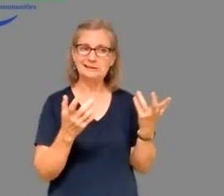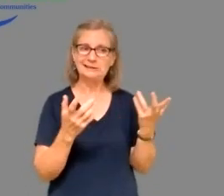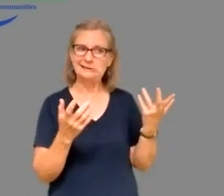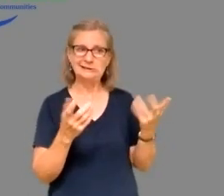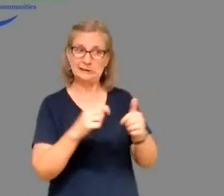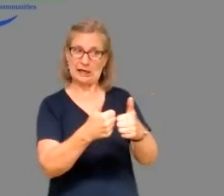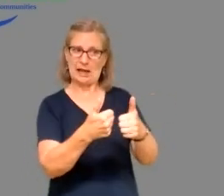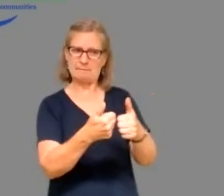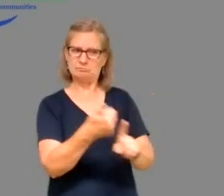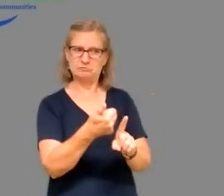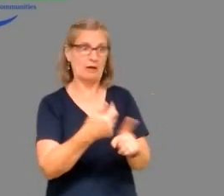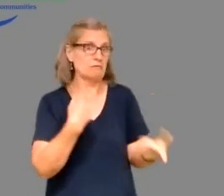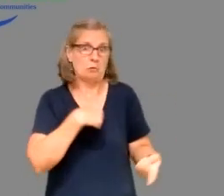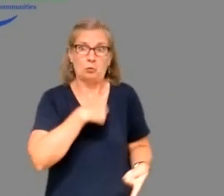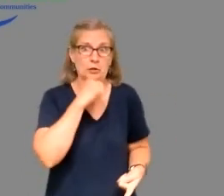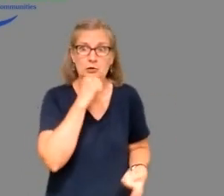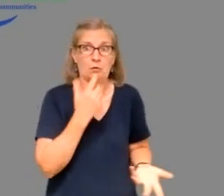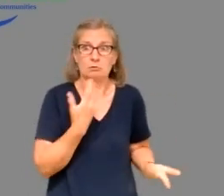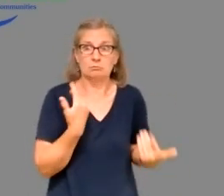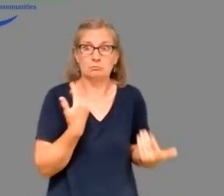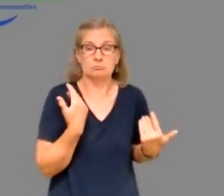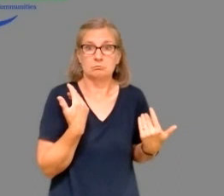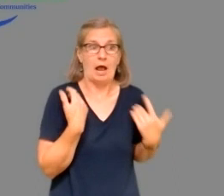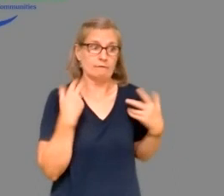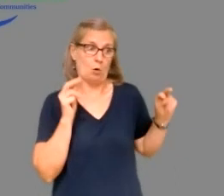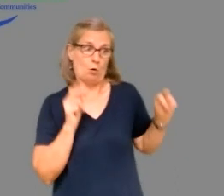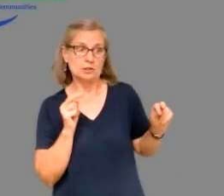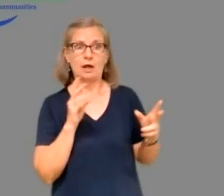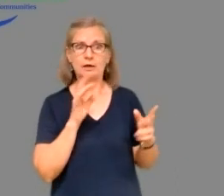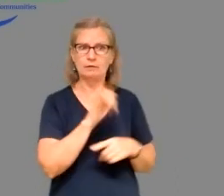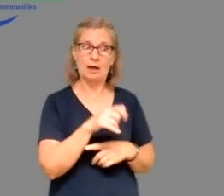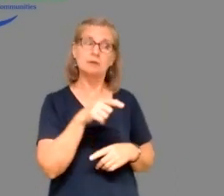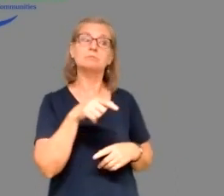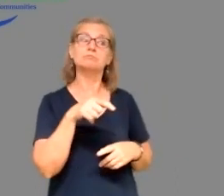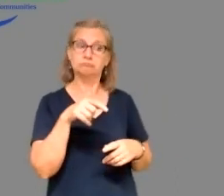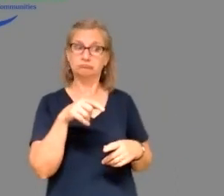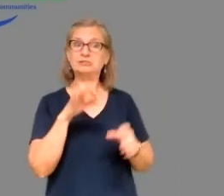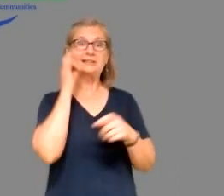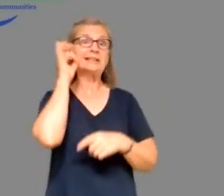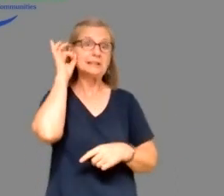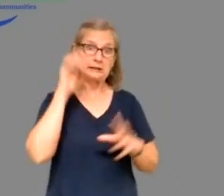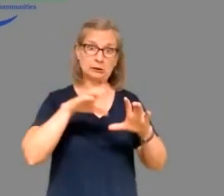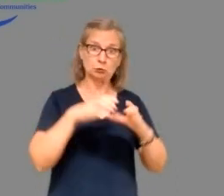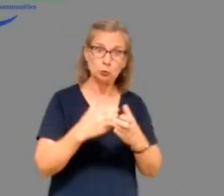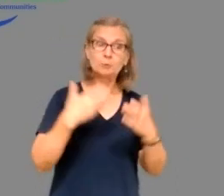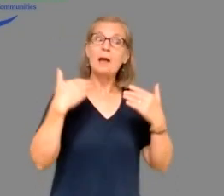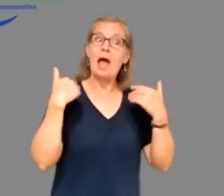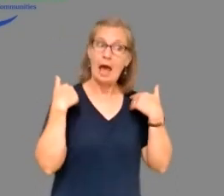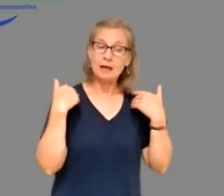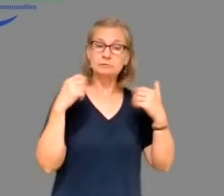And they have sovereignty. They mm-hmm. wanted to open and they did. So